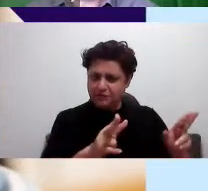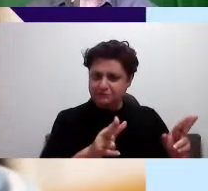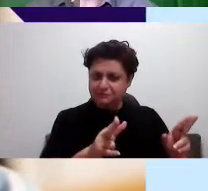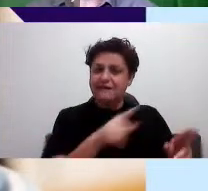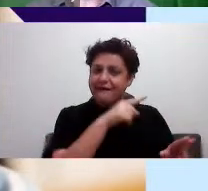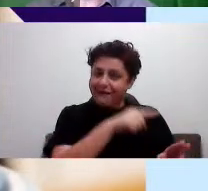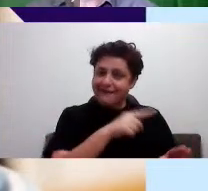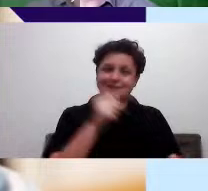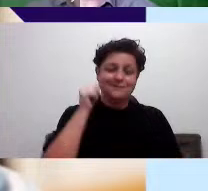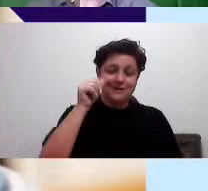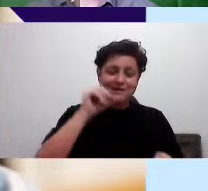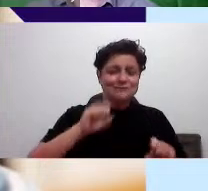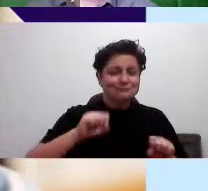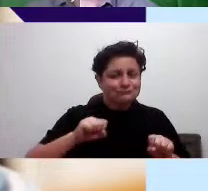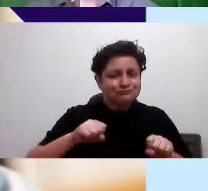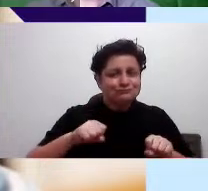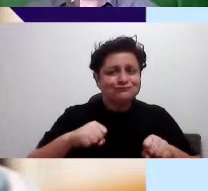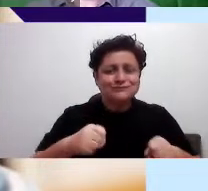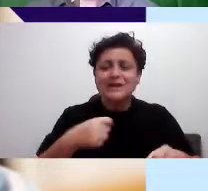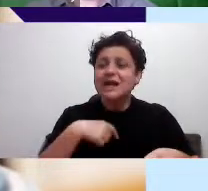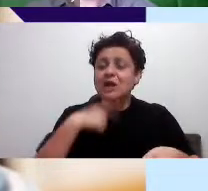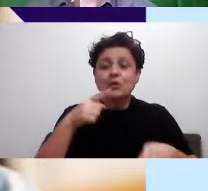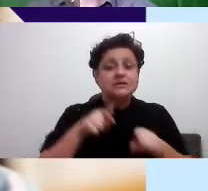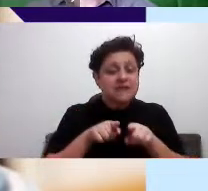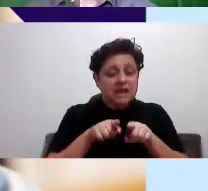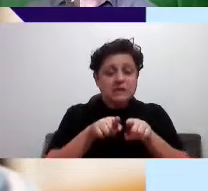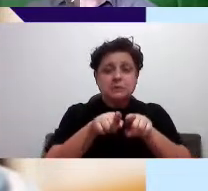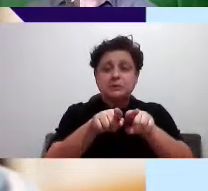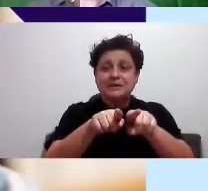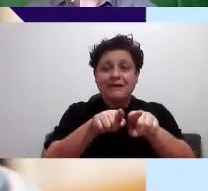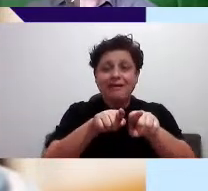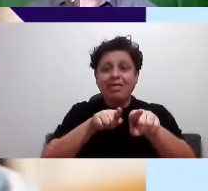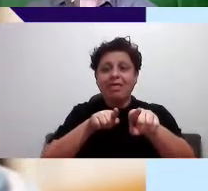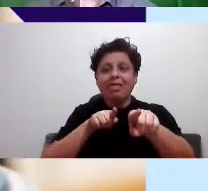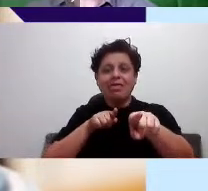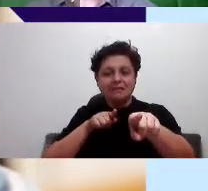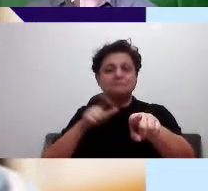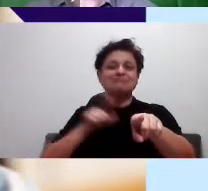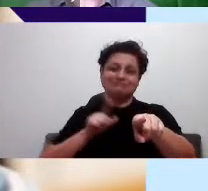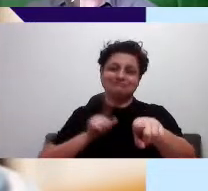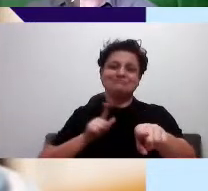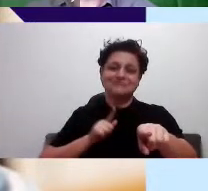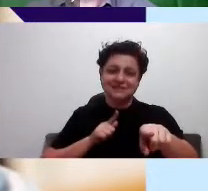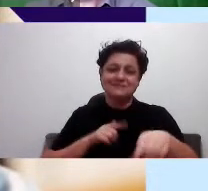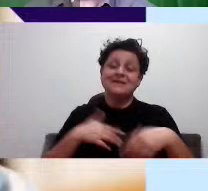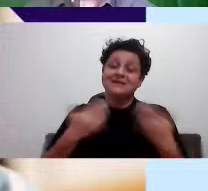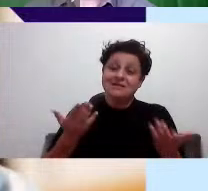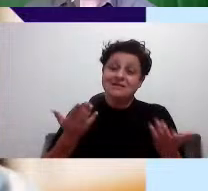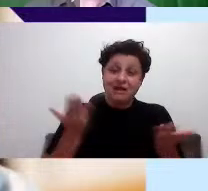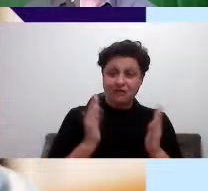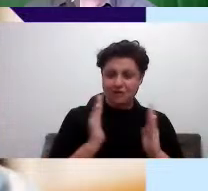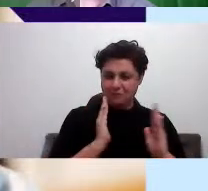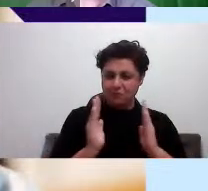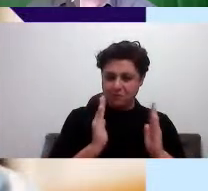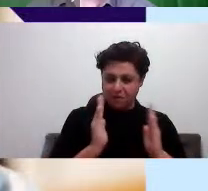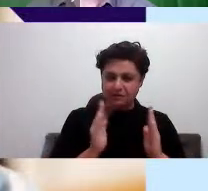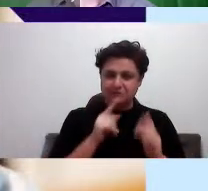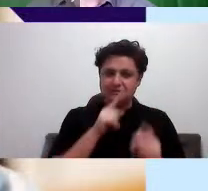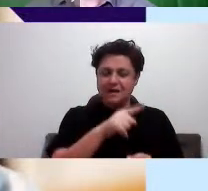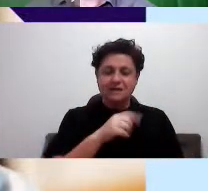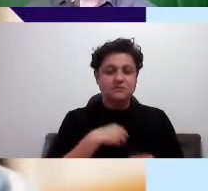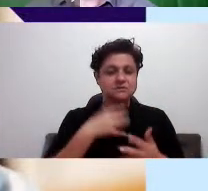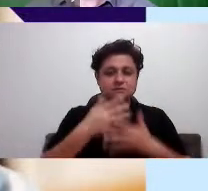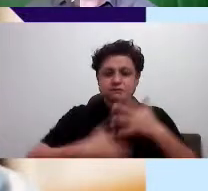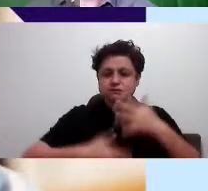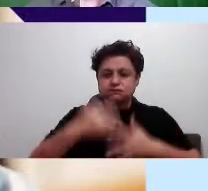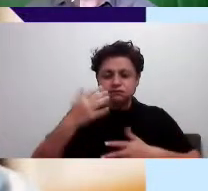with the rest of the students. And right now, Sandra is very stressed as she has a written exam tomorrow.